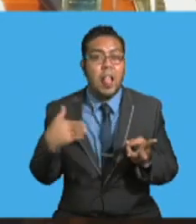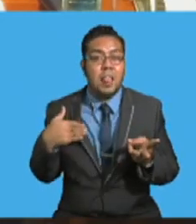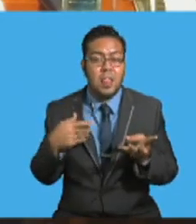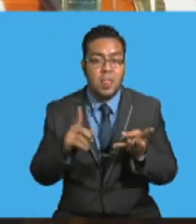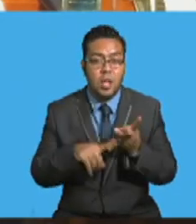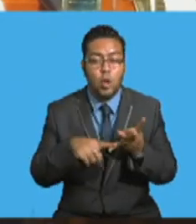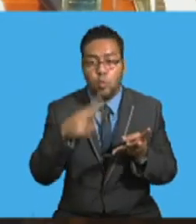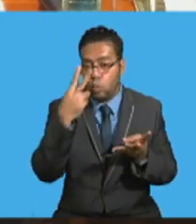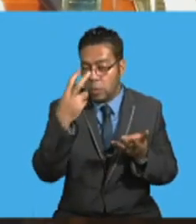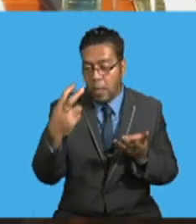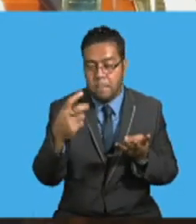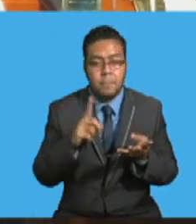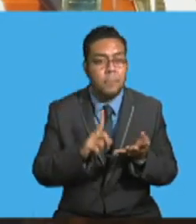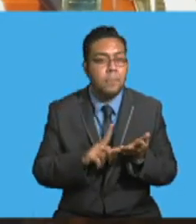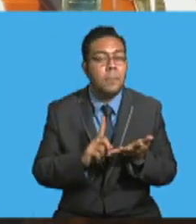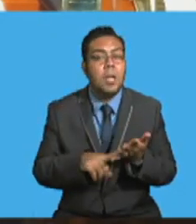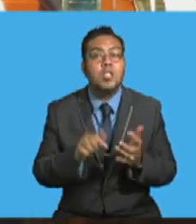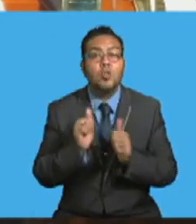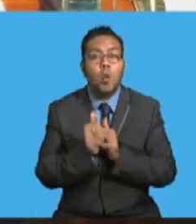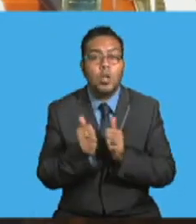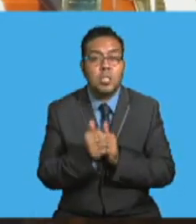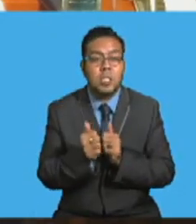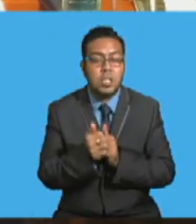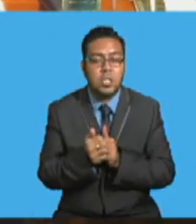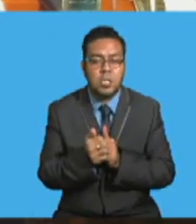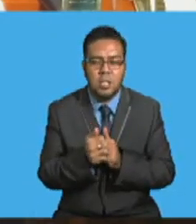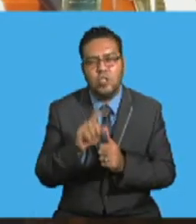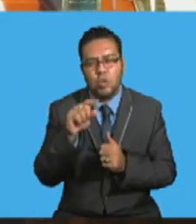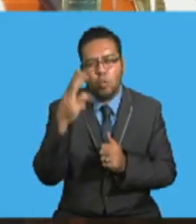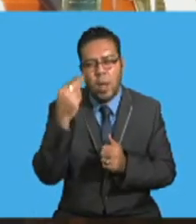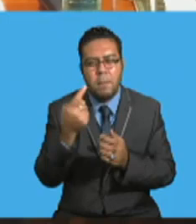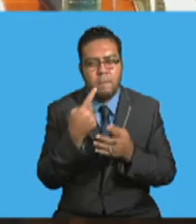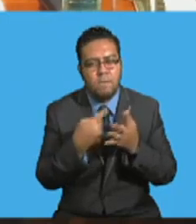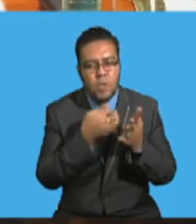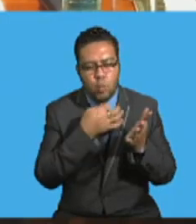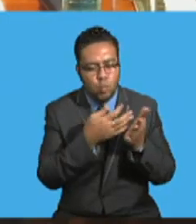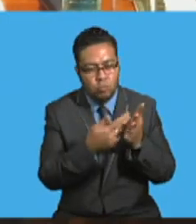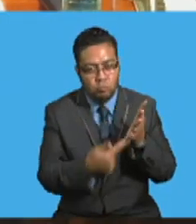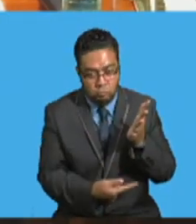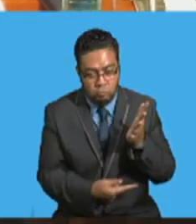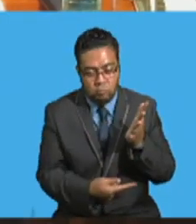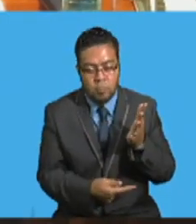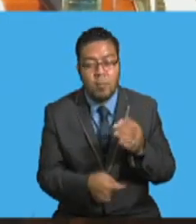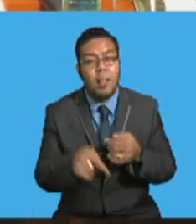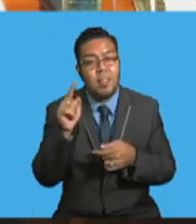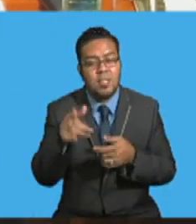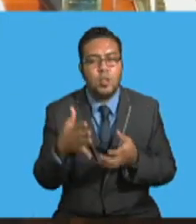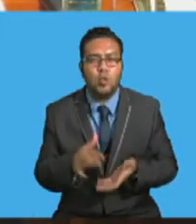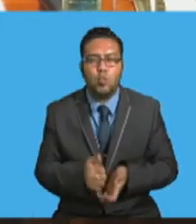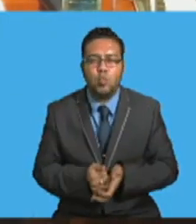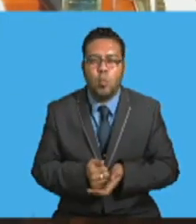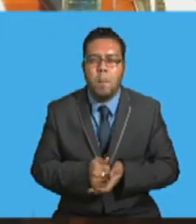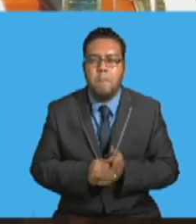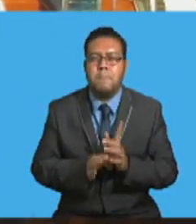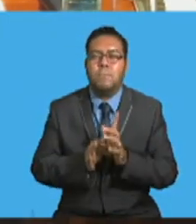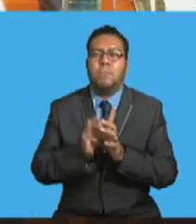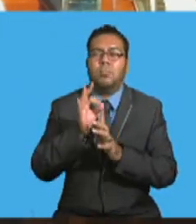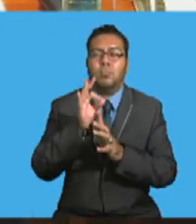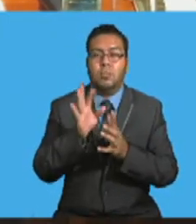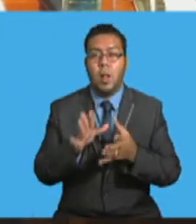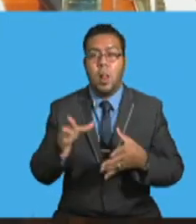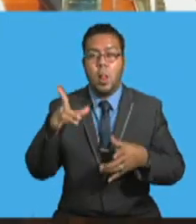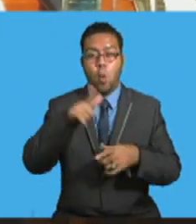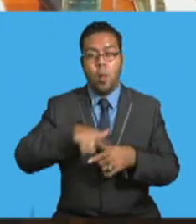tourism, sports, public welfare, to name a few. This is to enhance exchange and cooperation between the